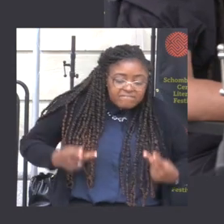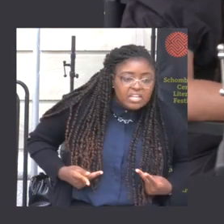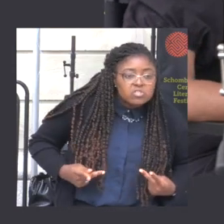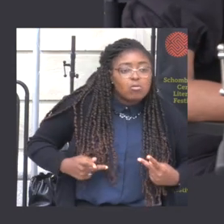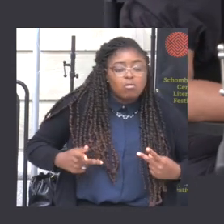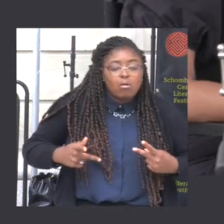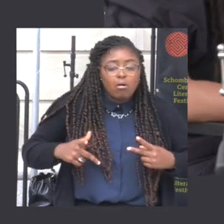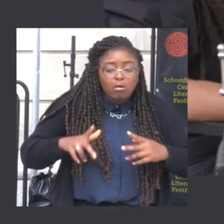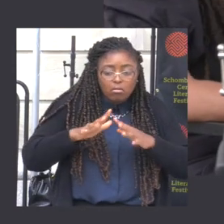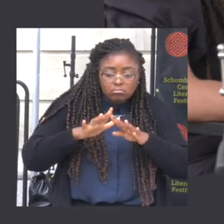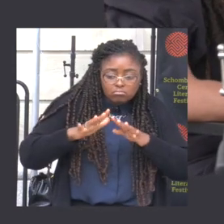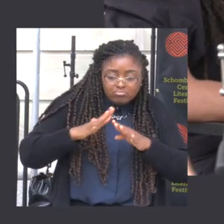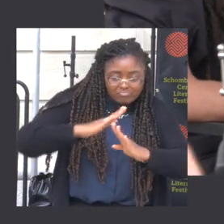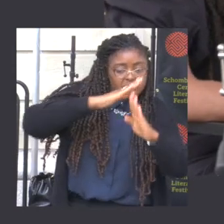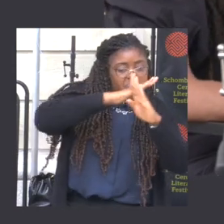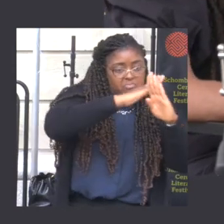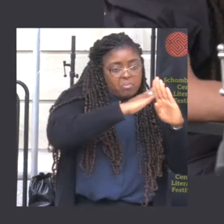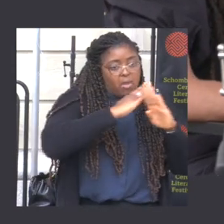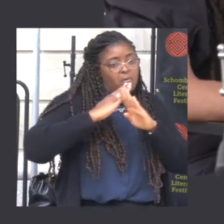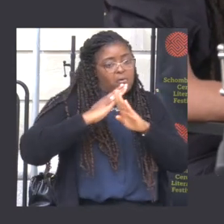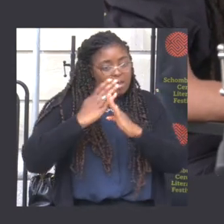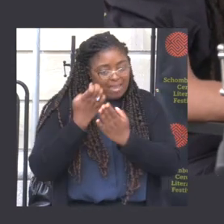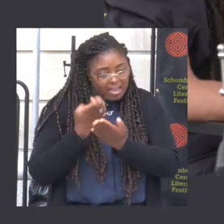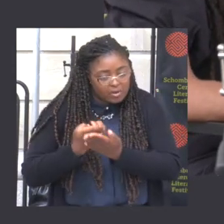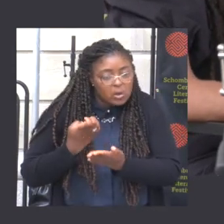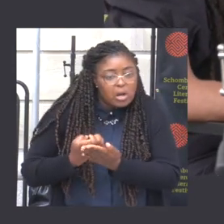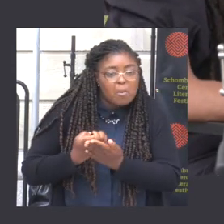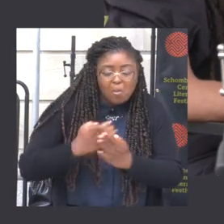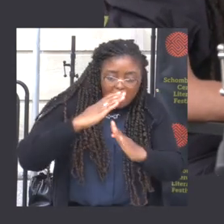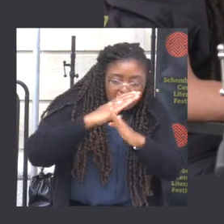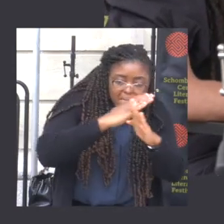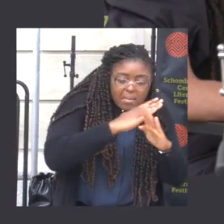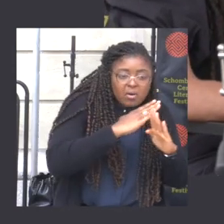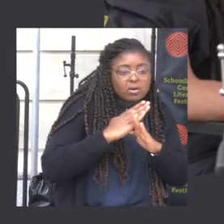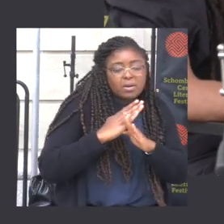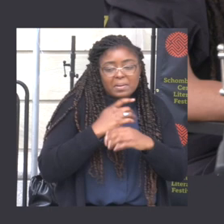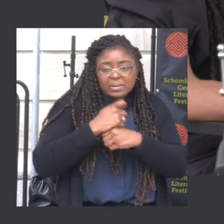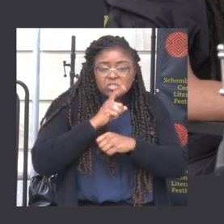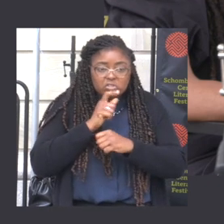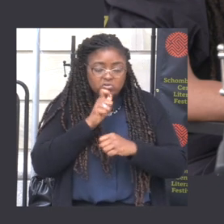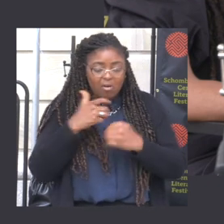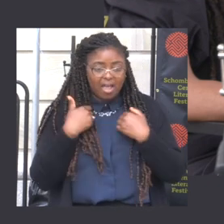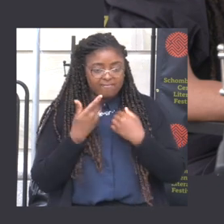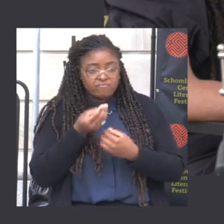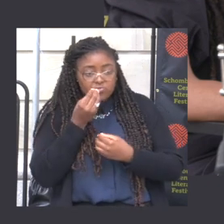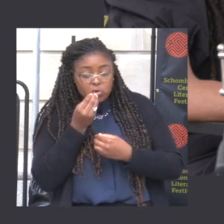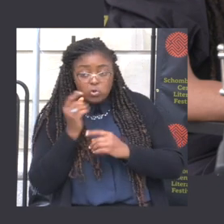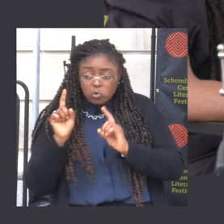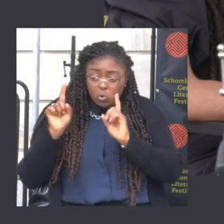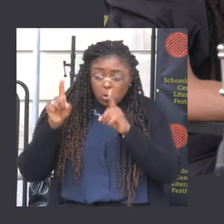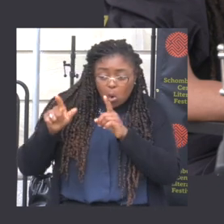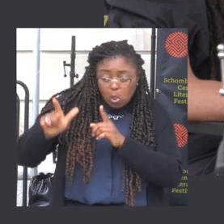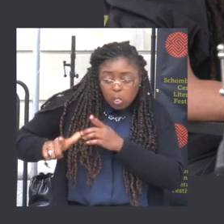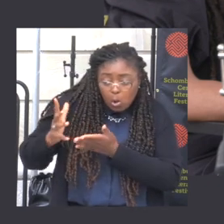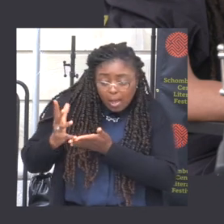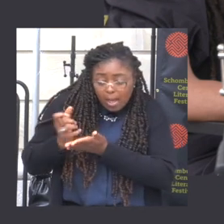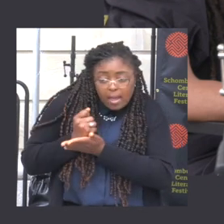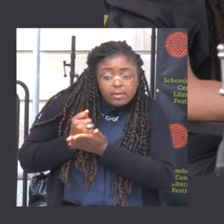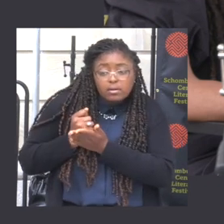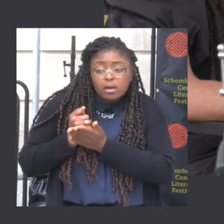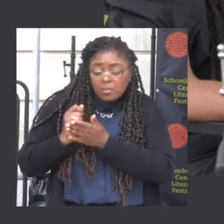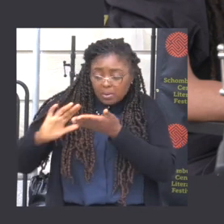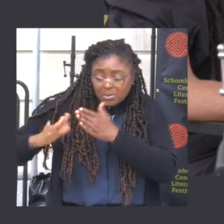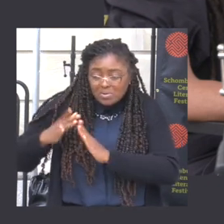having access to healthy food. But we know you go into a lot of low-income Black and brown communities and you see fast food restaurants on every corner. You